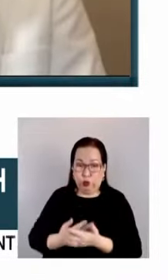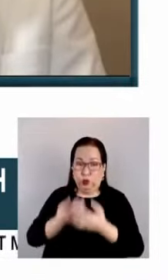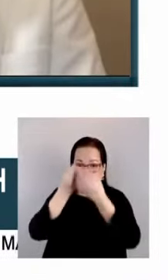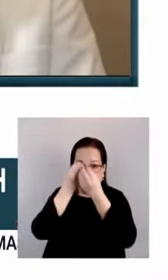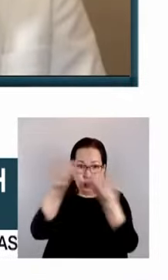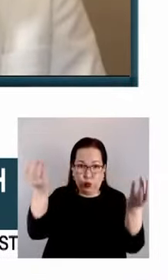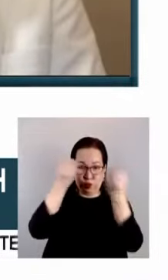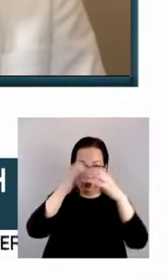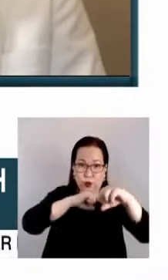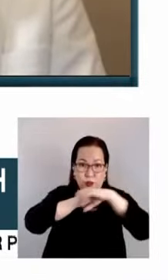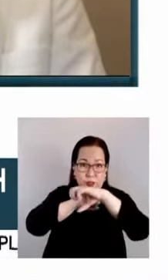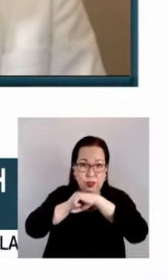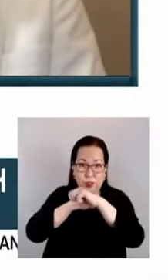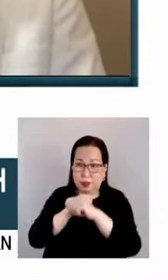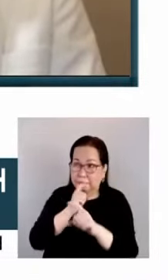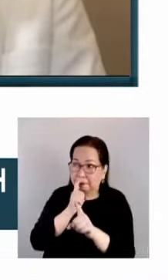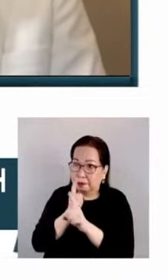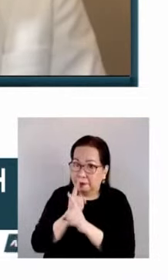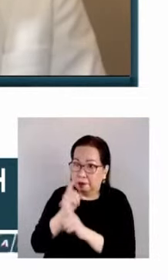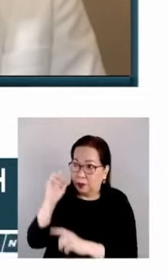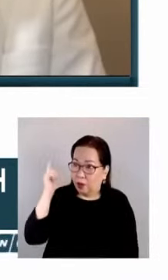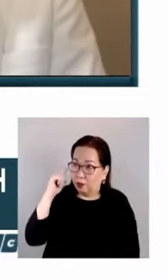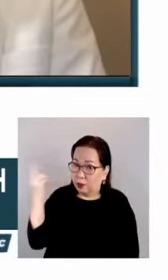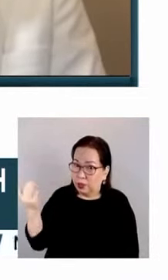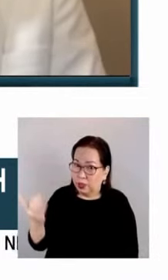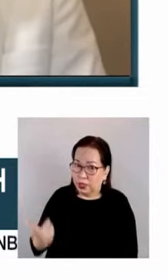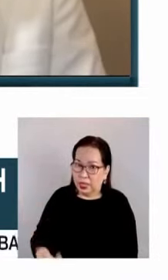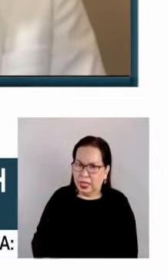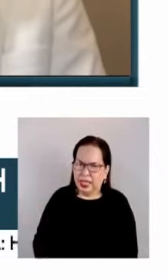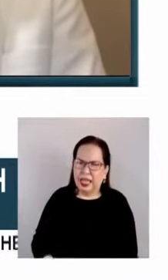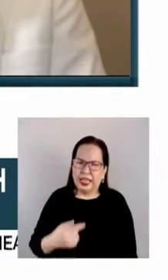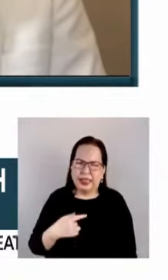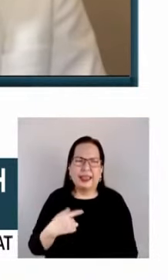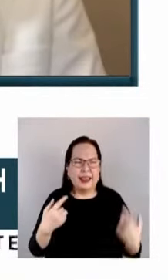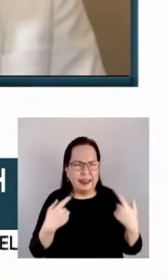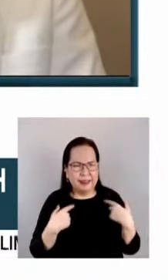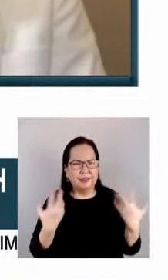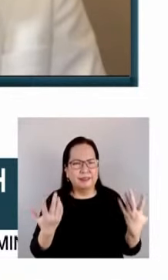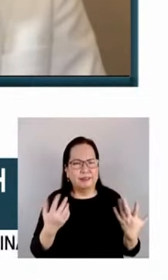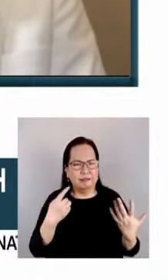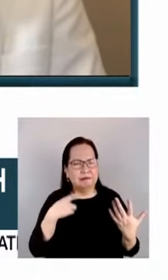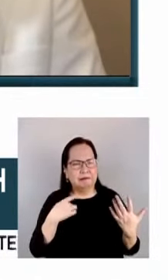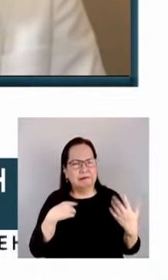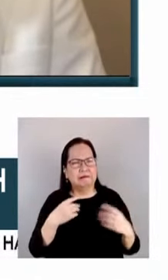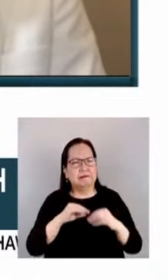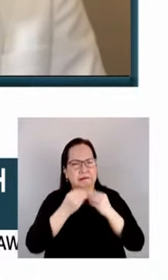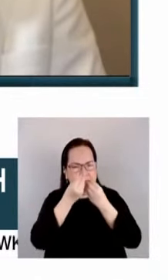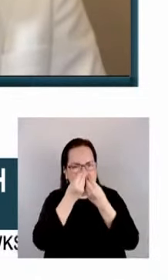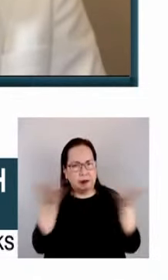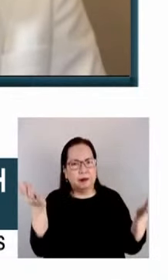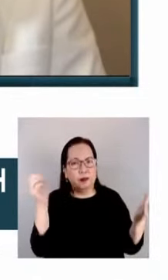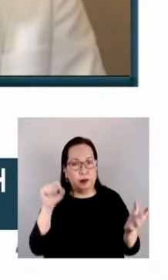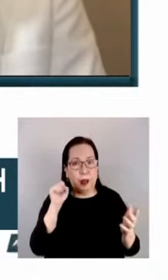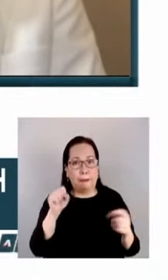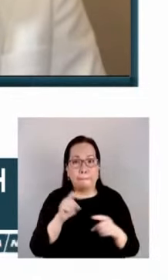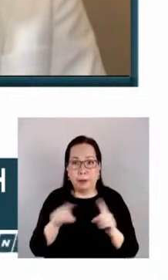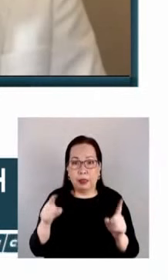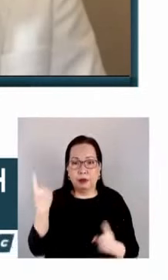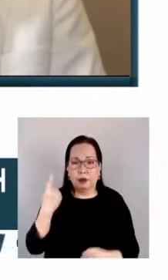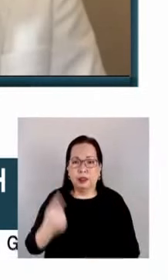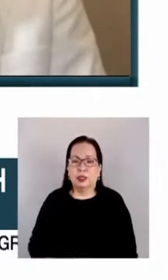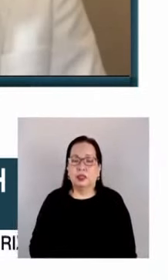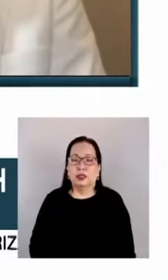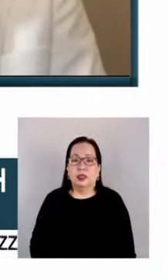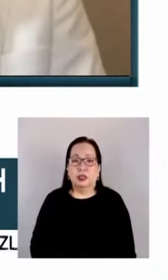effectively? I think there is more than enough communication. And I think it's just that at this point in